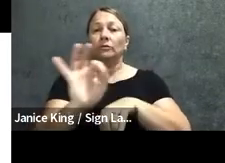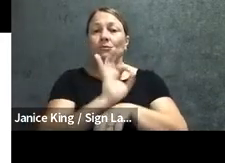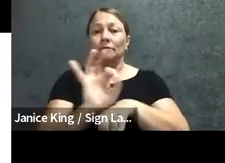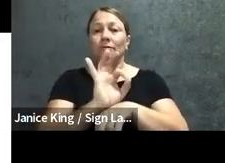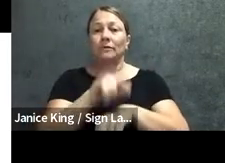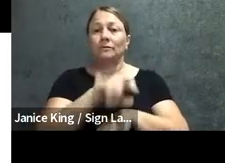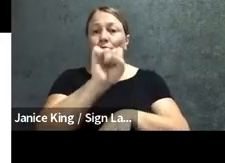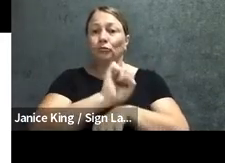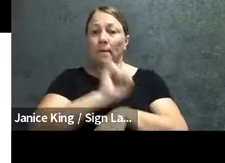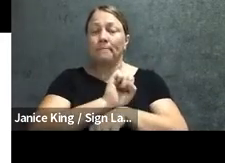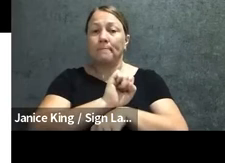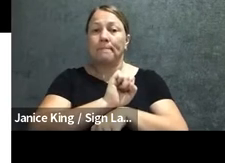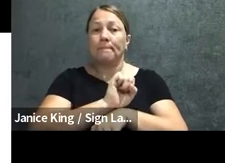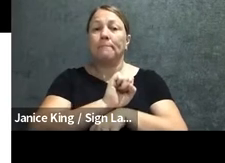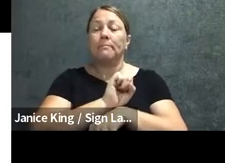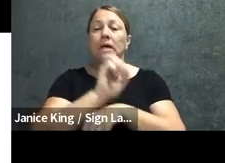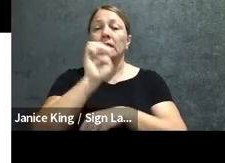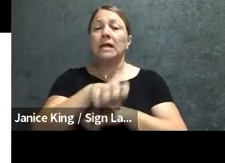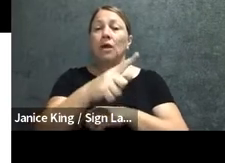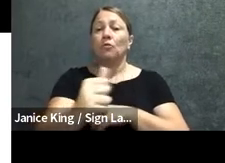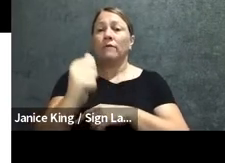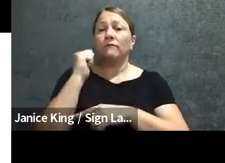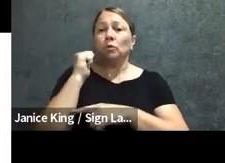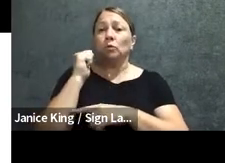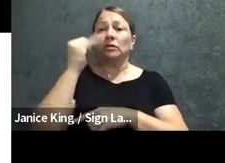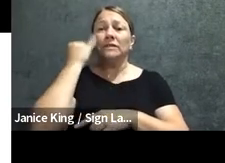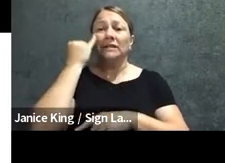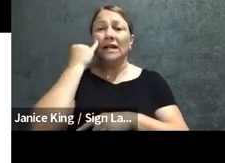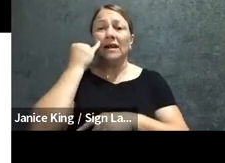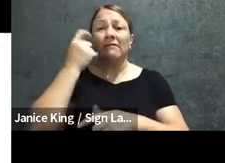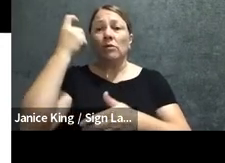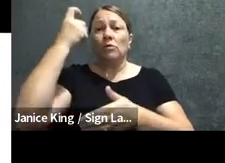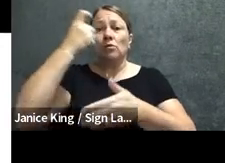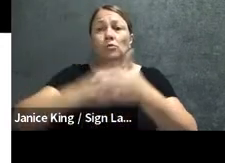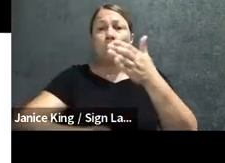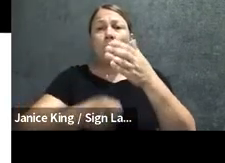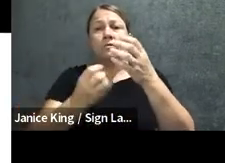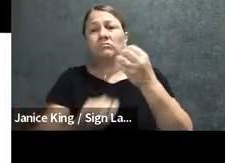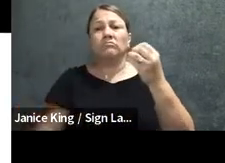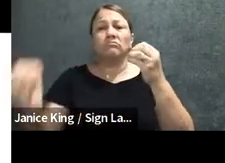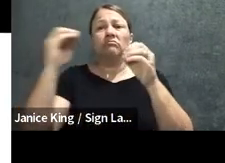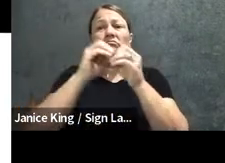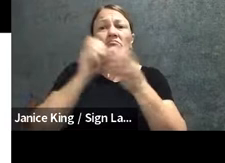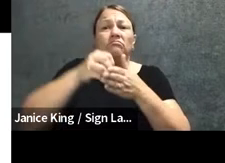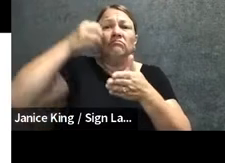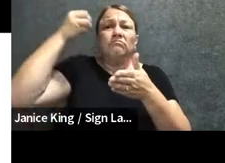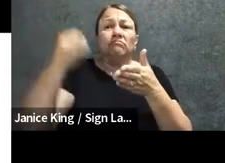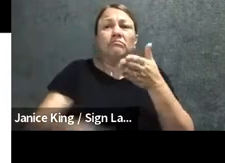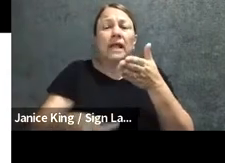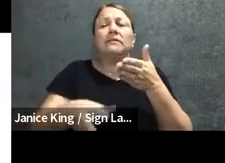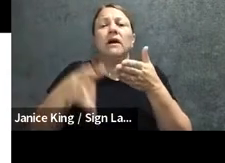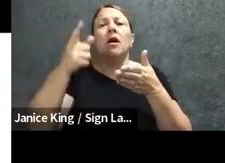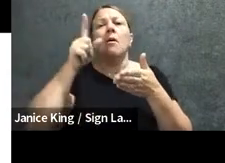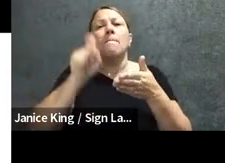refuse accommodations that are undue hardships involving significant difficulty or expense. Again, the accommodation has to be